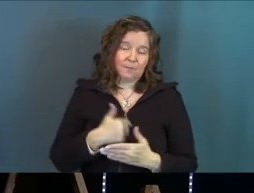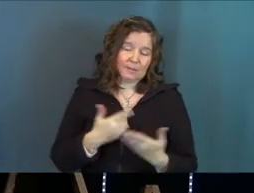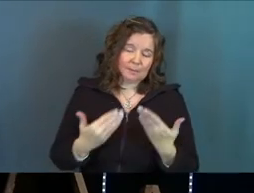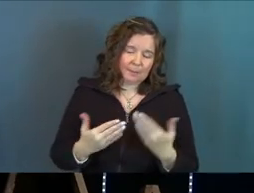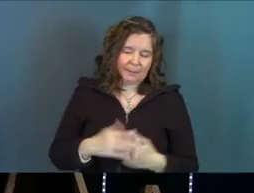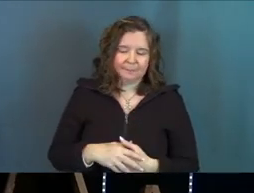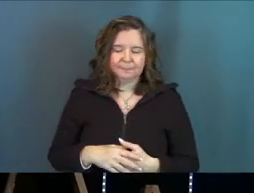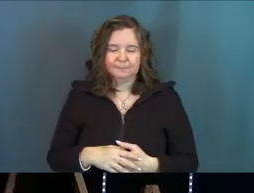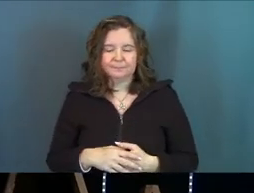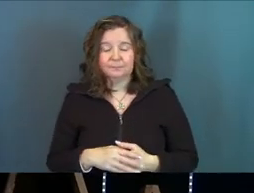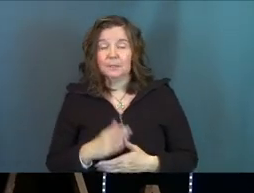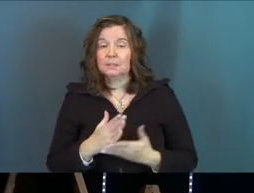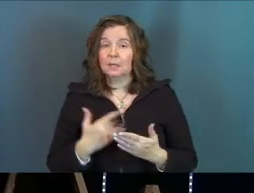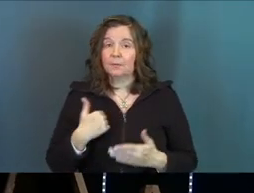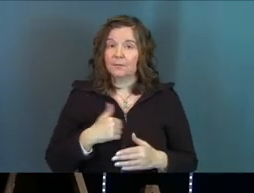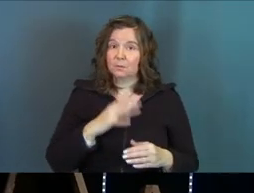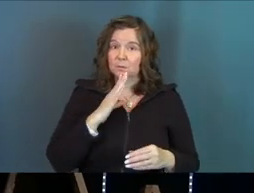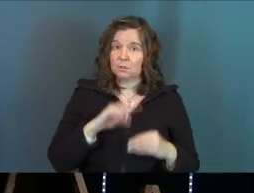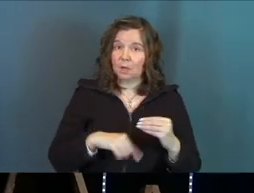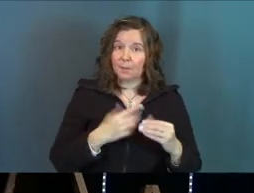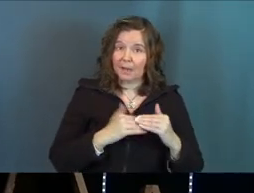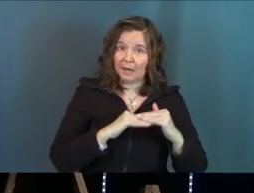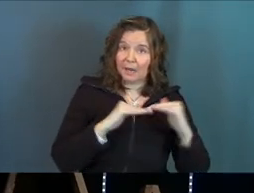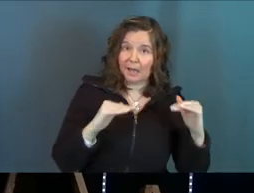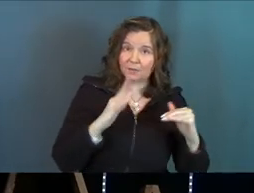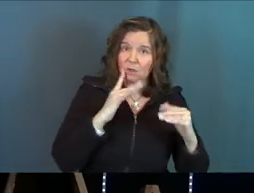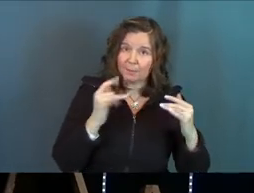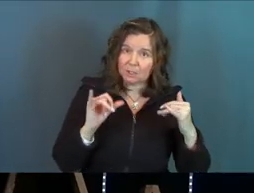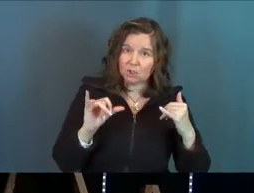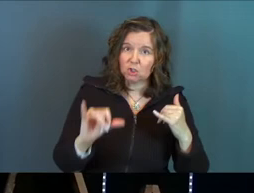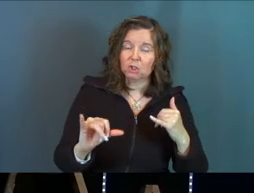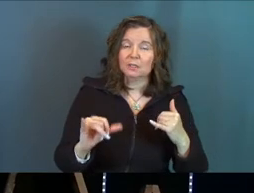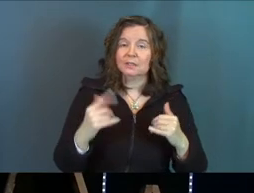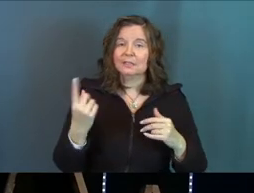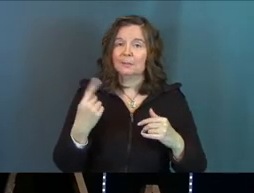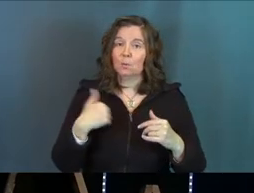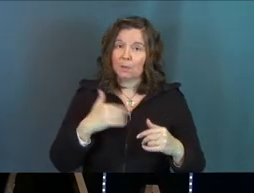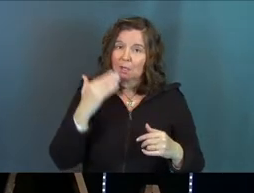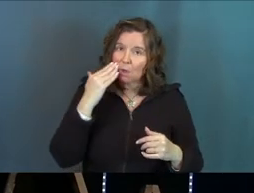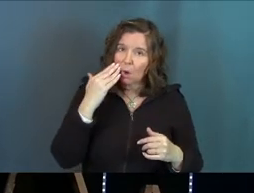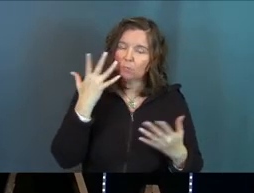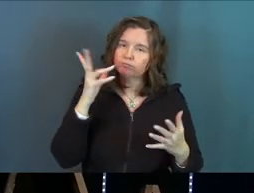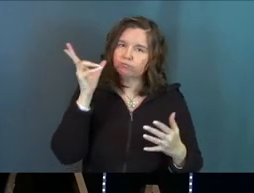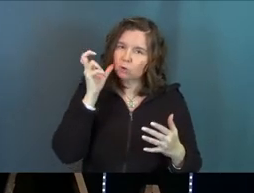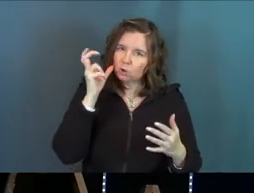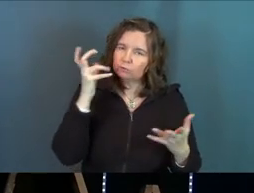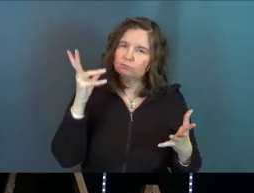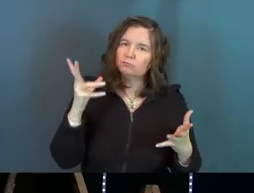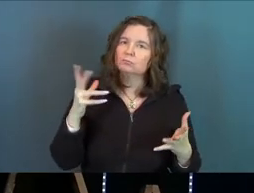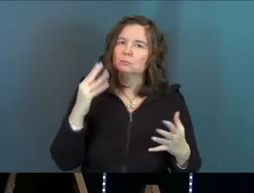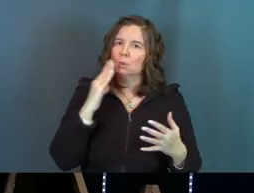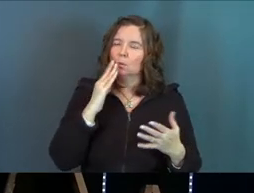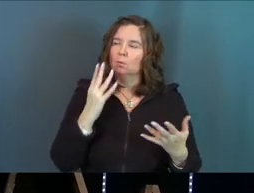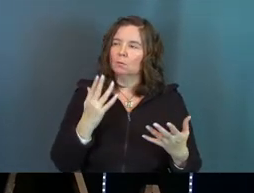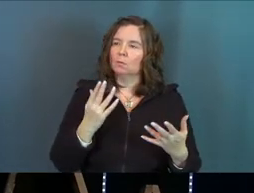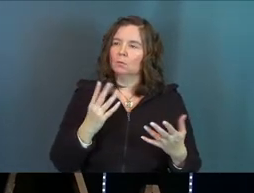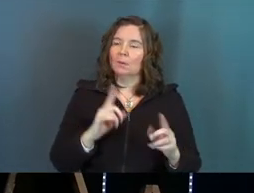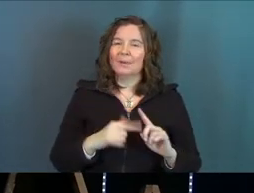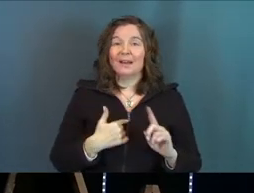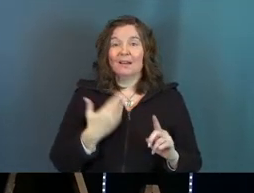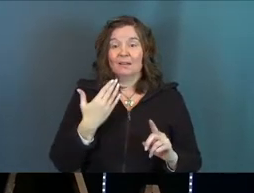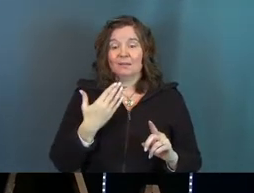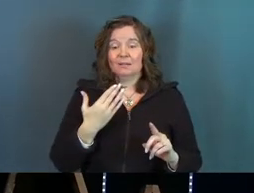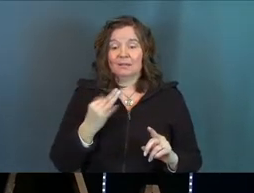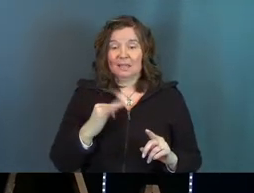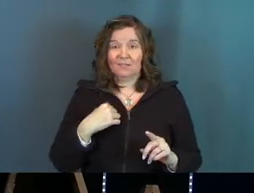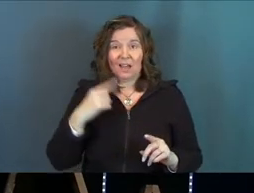be. For some of us, as we talk about heaven and we talk about eternity, it's something we know about, we've heard about, you know what I mean? But I don't know about